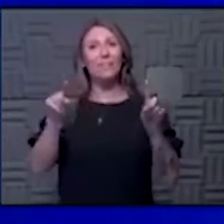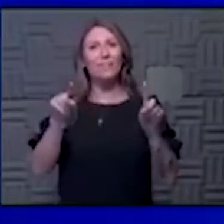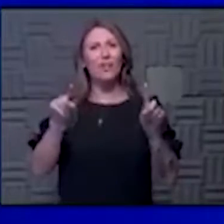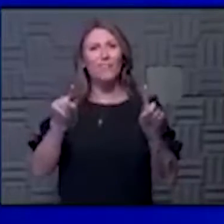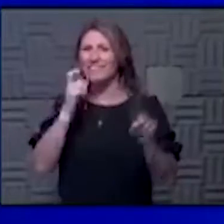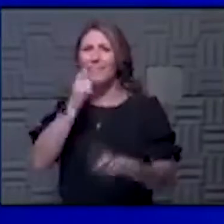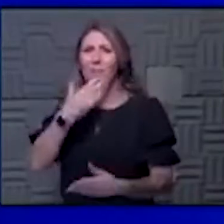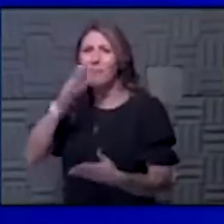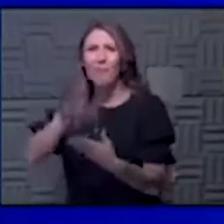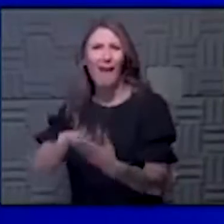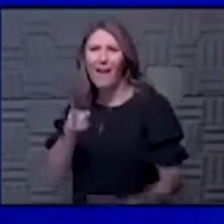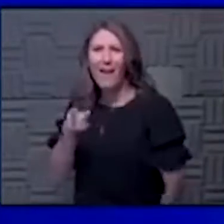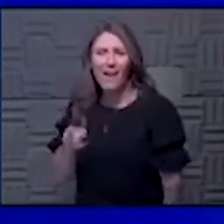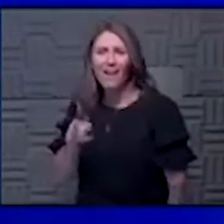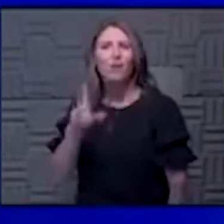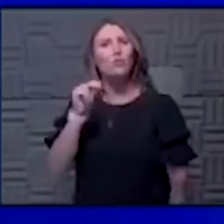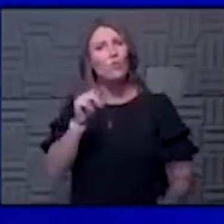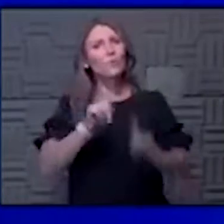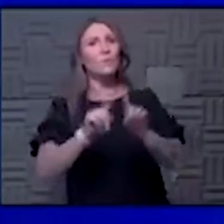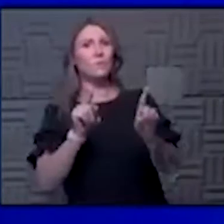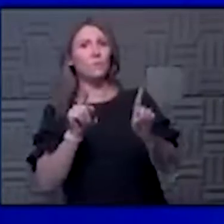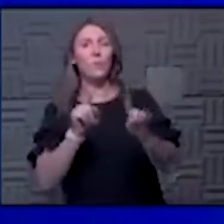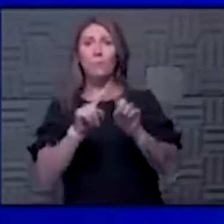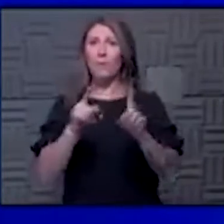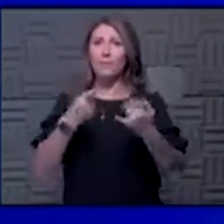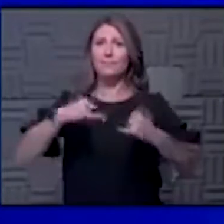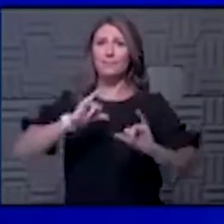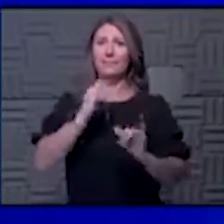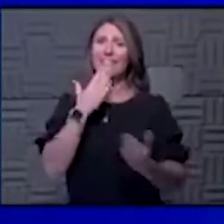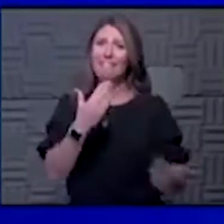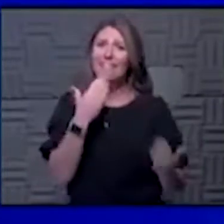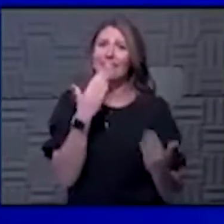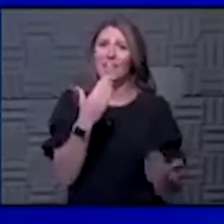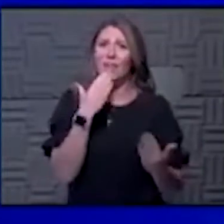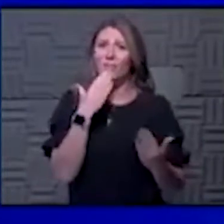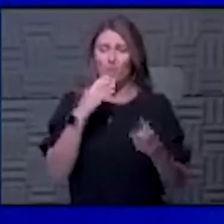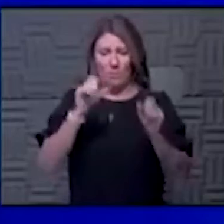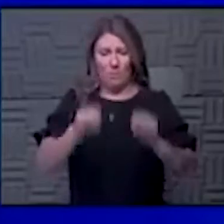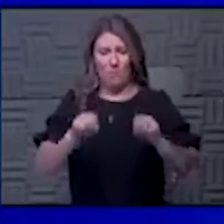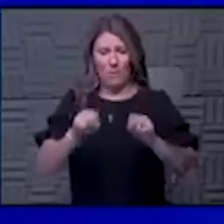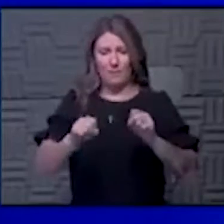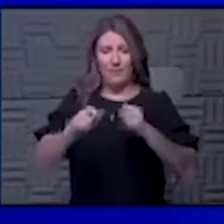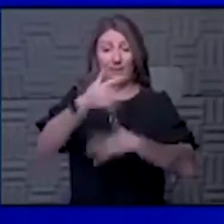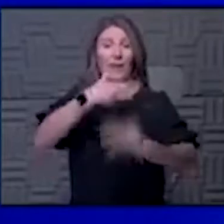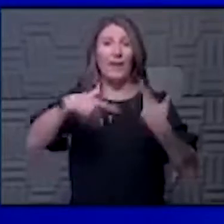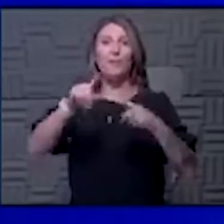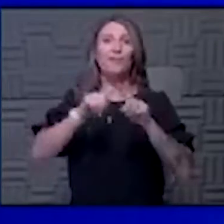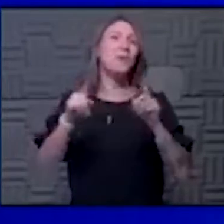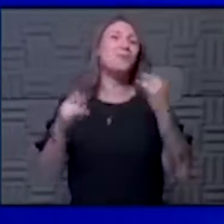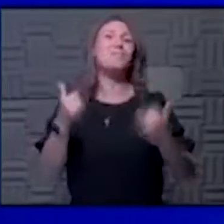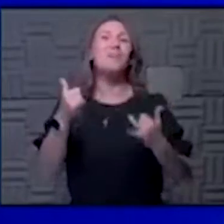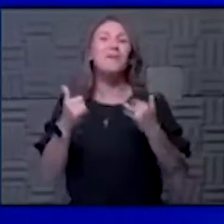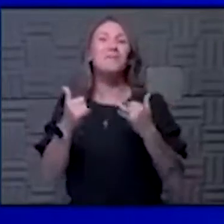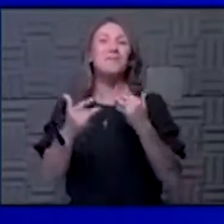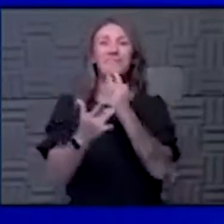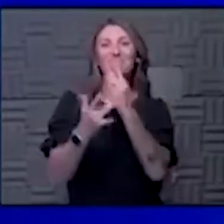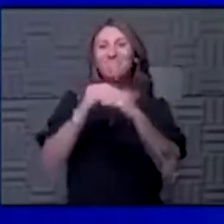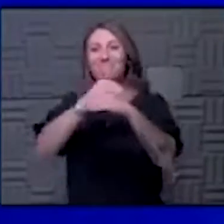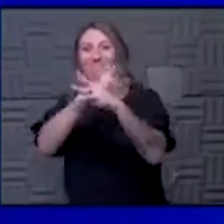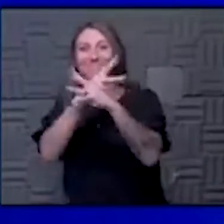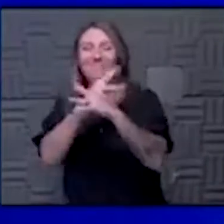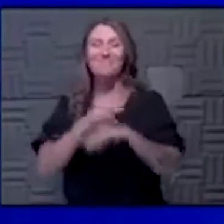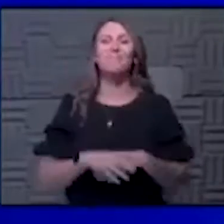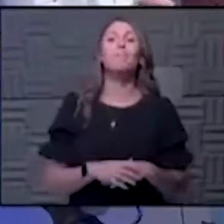to bad, then I think we can still be thankful for our ability to gather, even if it's not the same way. So let's talk about some things